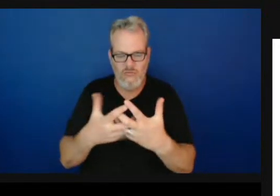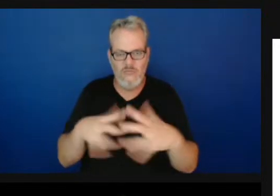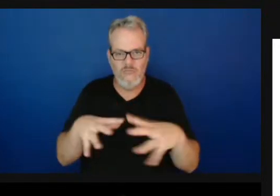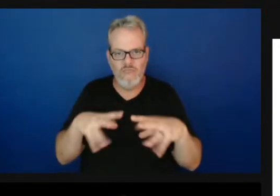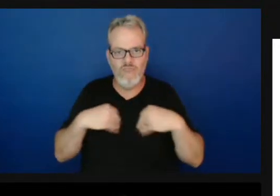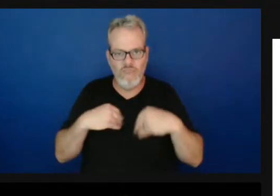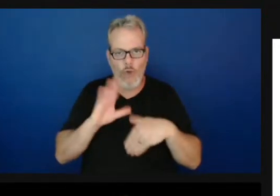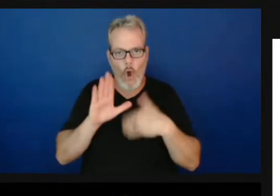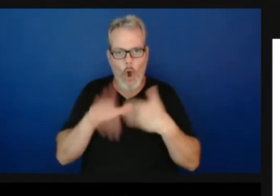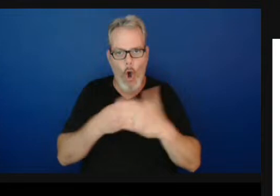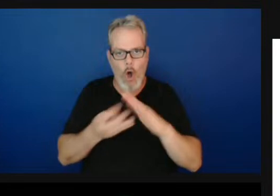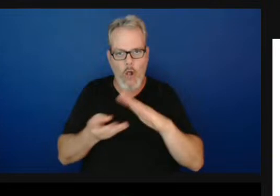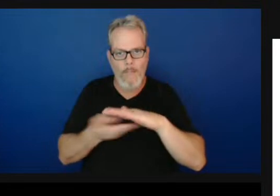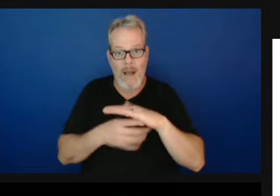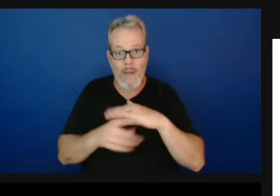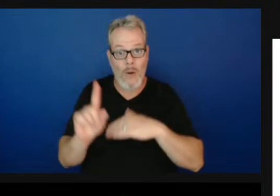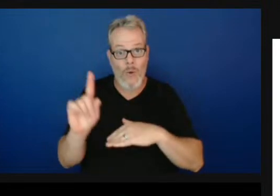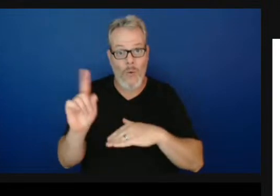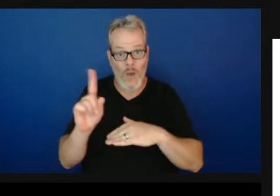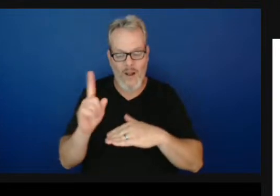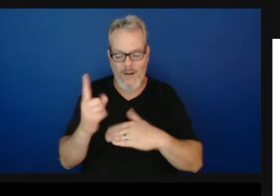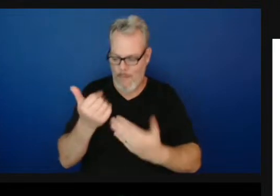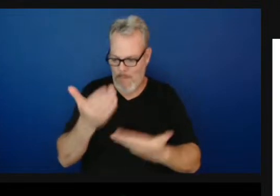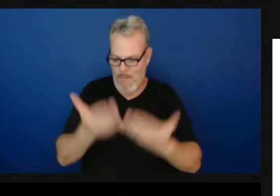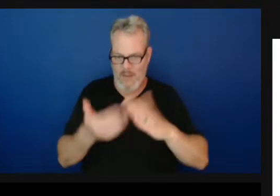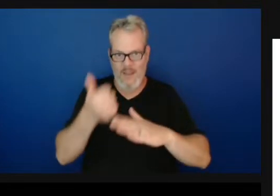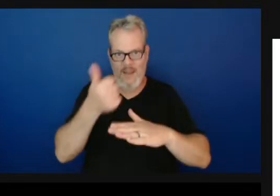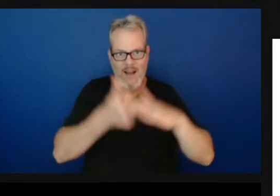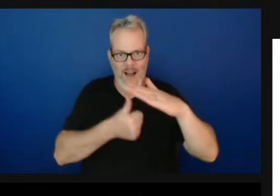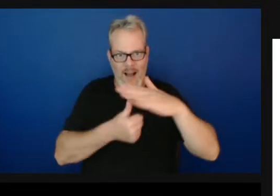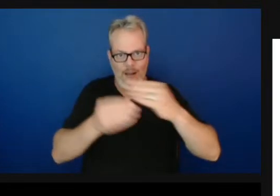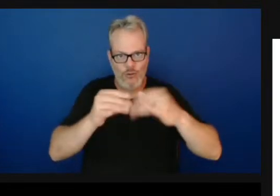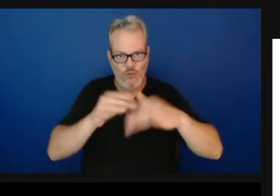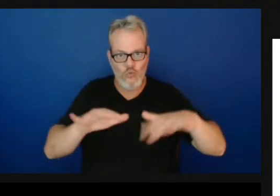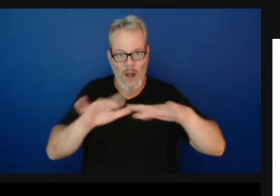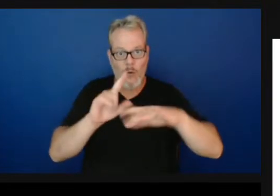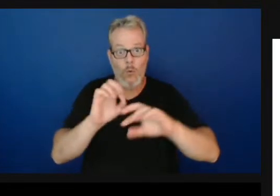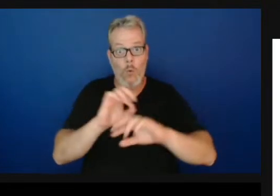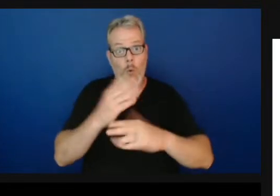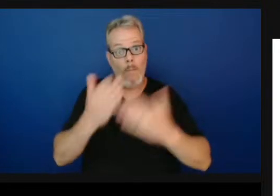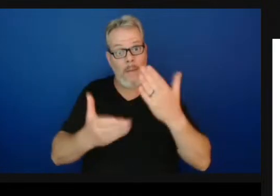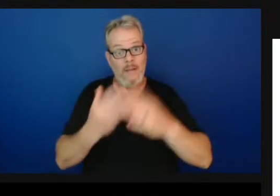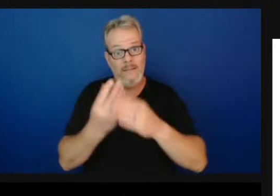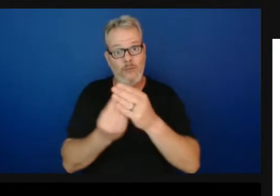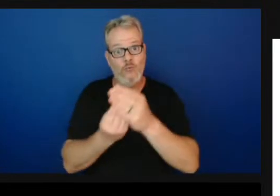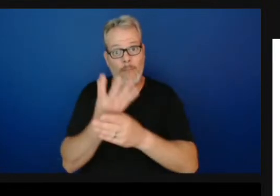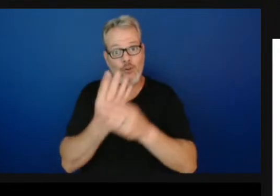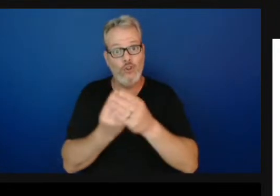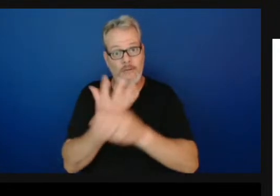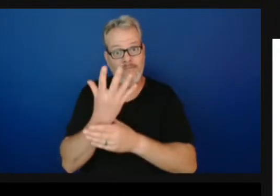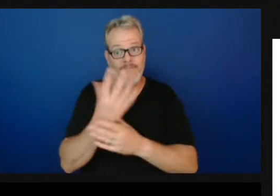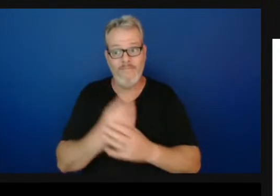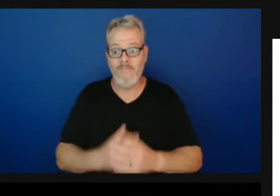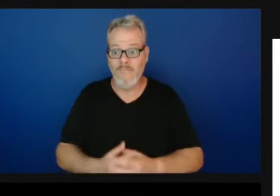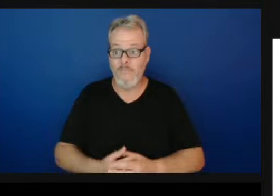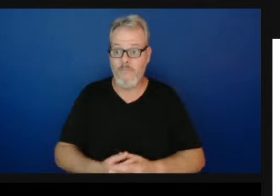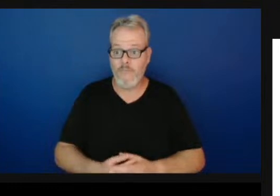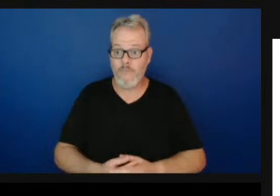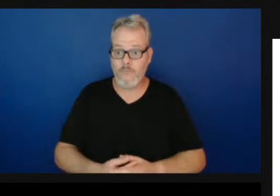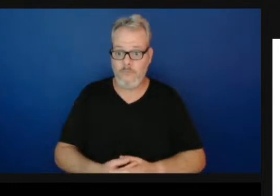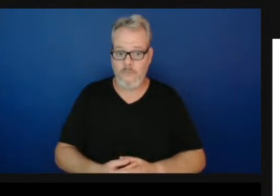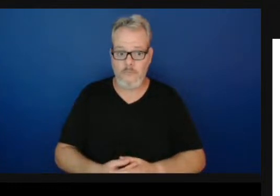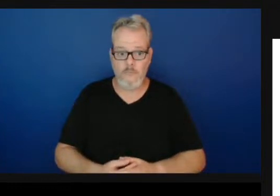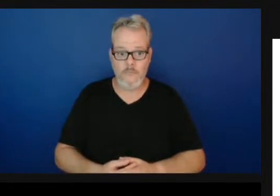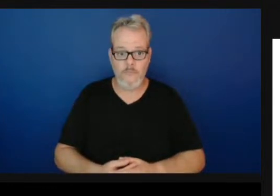somewhere, whether it's underground or out of the ground in eruption. So that's the summit line. We